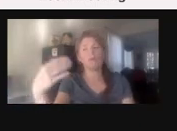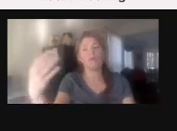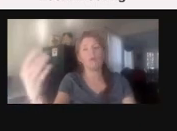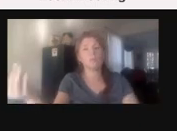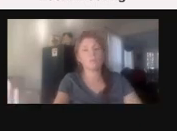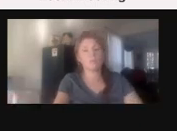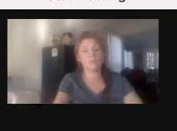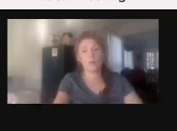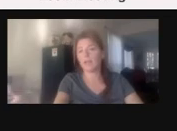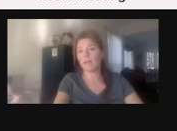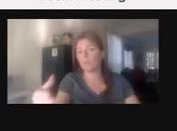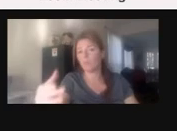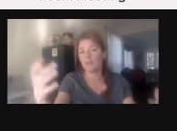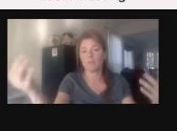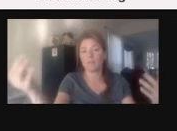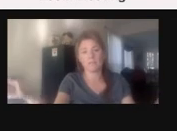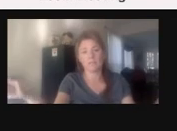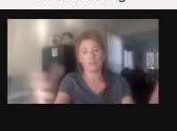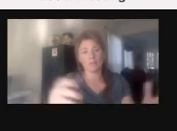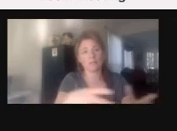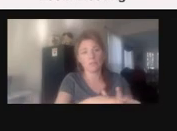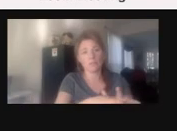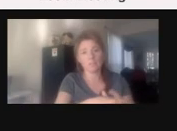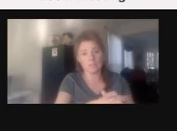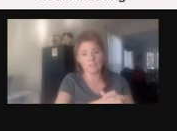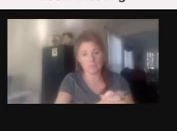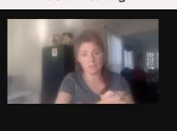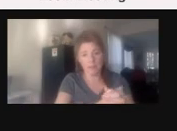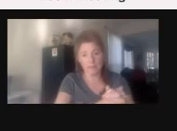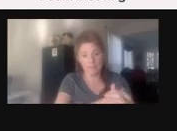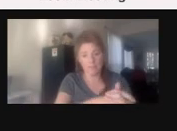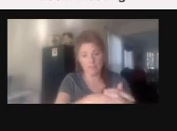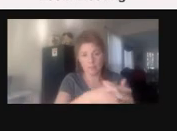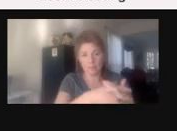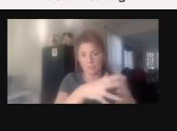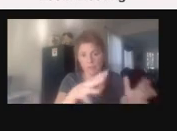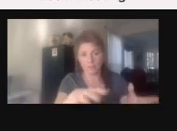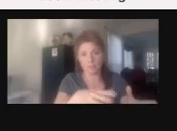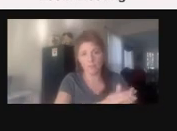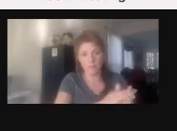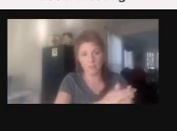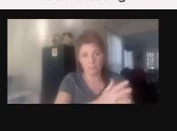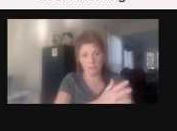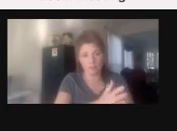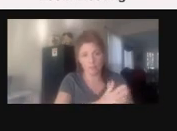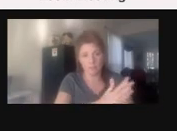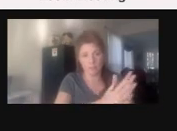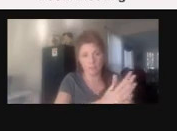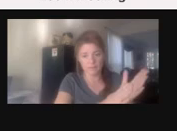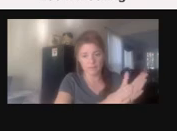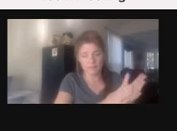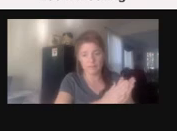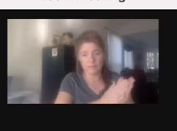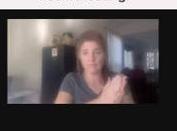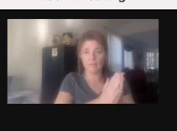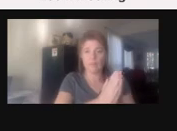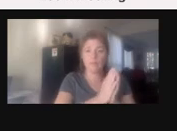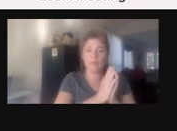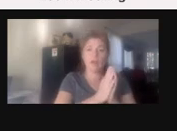looking for, what other types of training, and we can put it together. So we just need to have that information from you. So the evaluations are important to